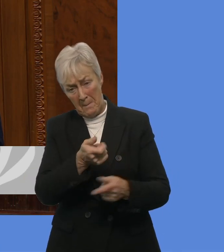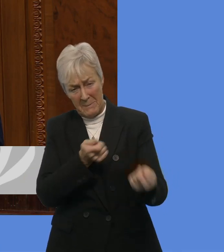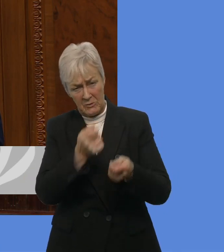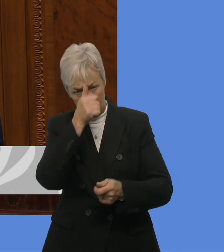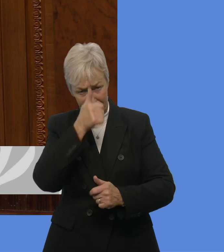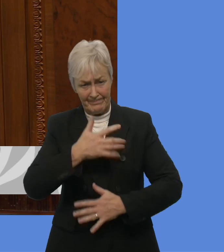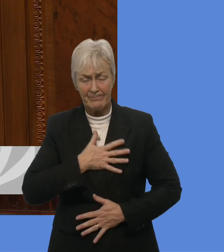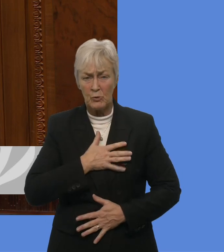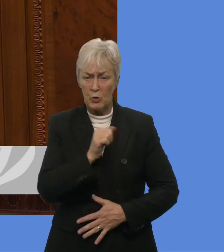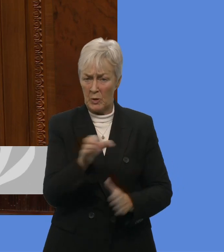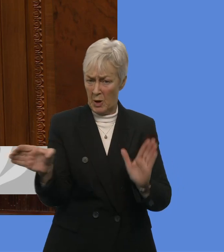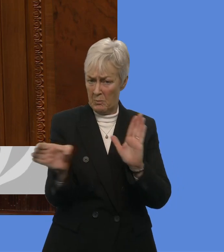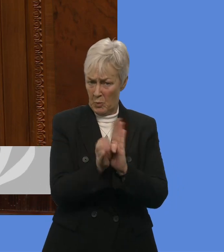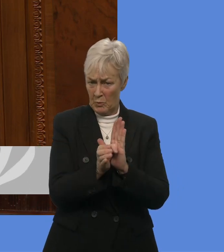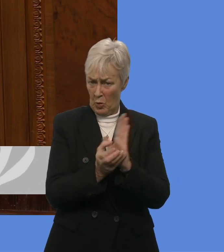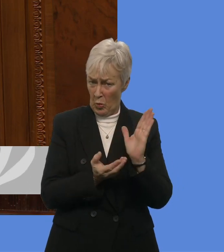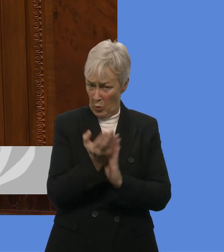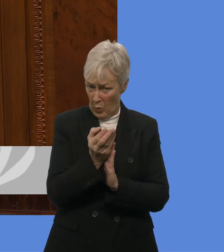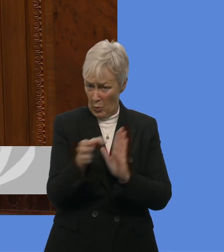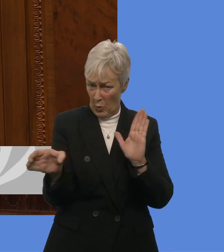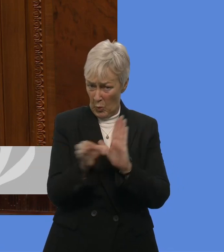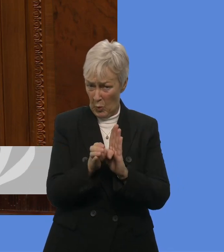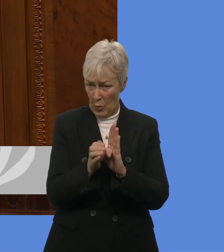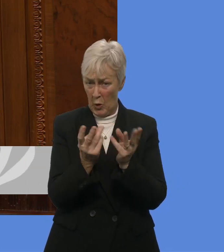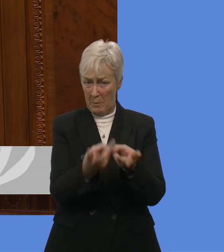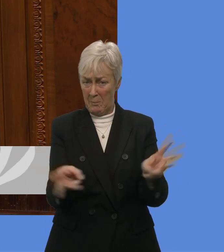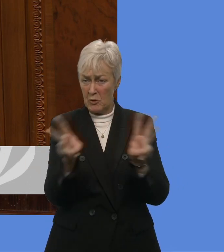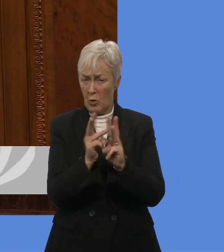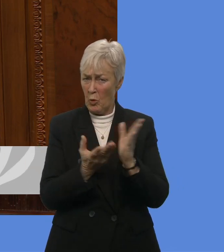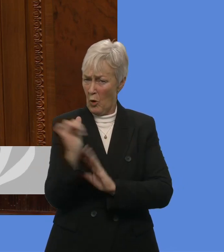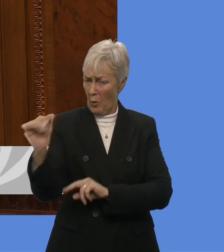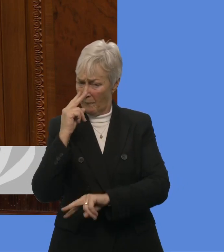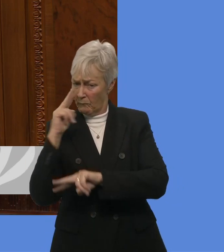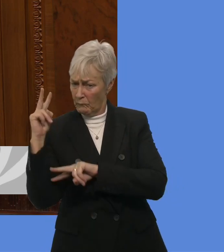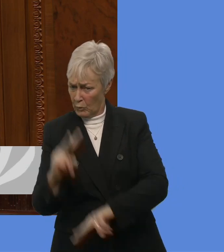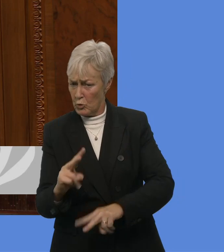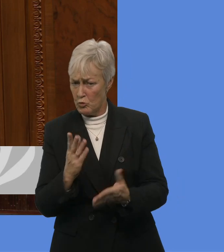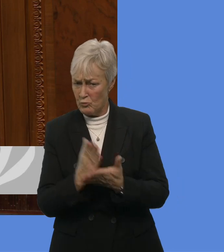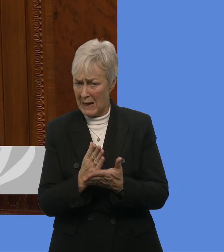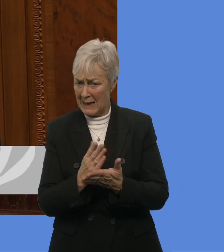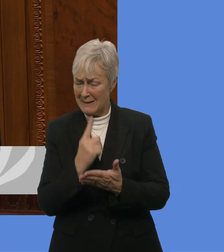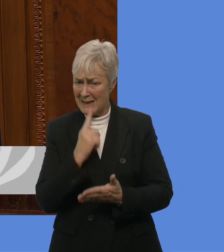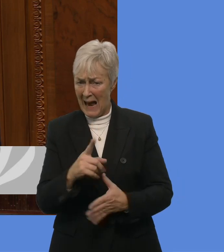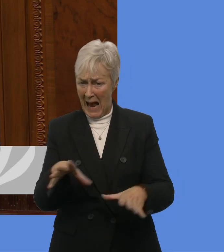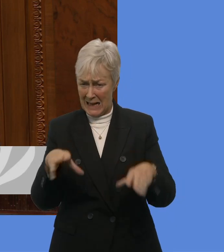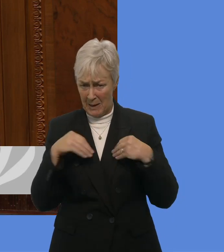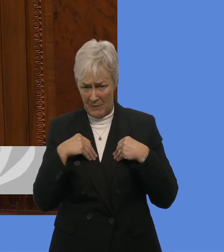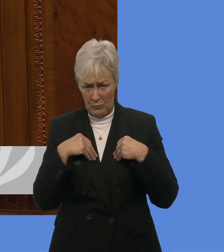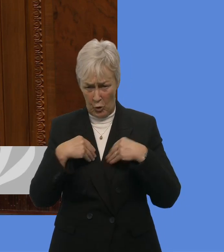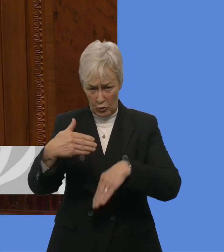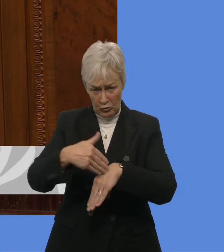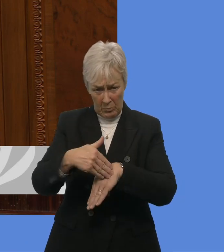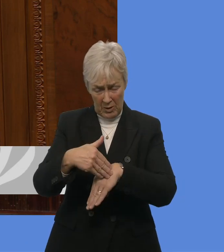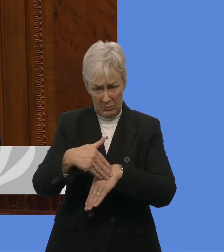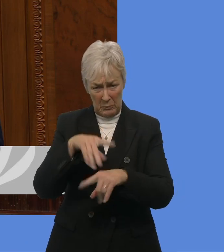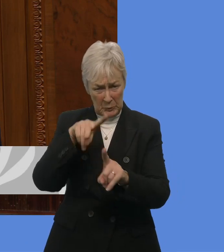veto her appointment to the Judicial Appointments Commission, given that views which endorse or express acceptance for violence and terrorism are